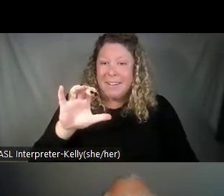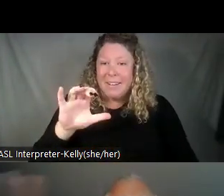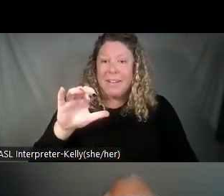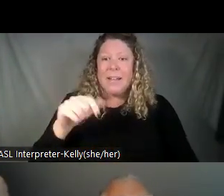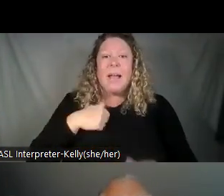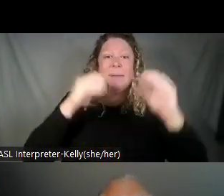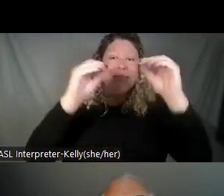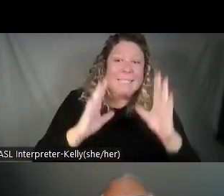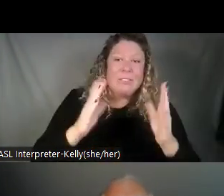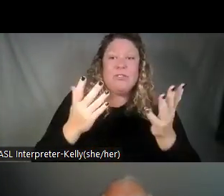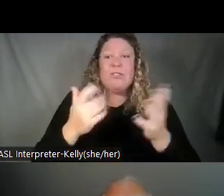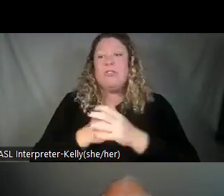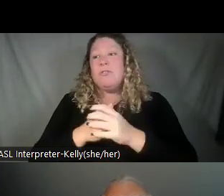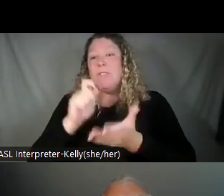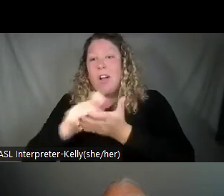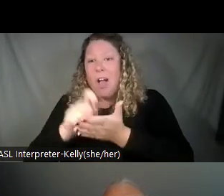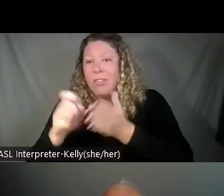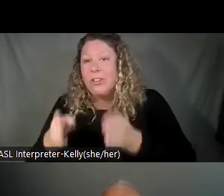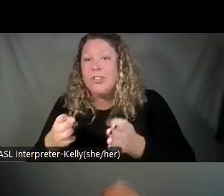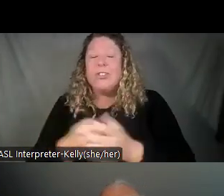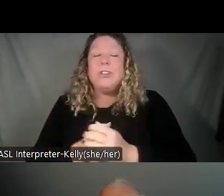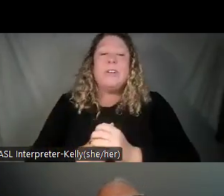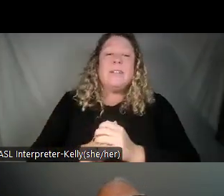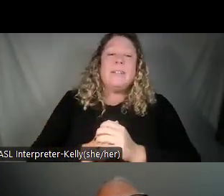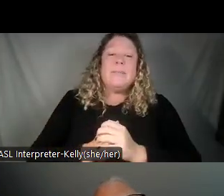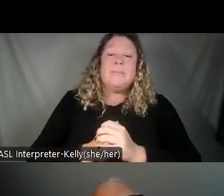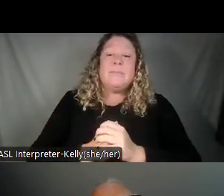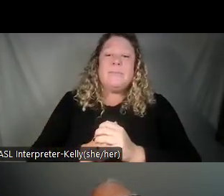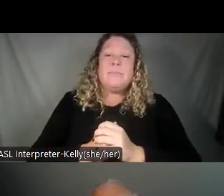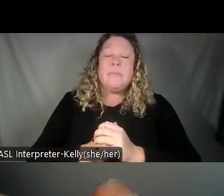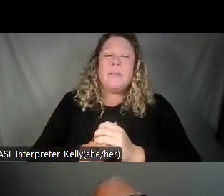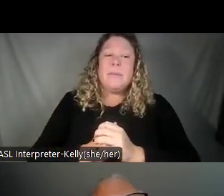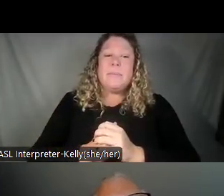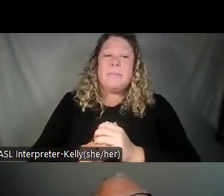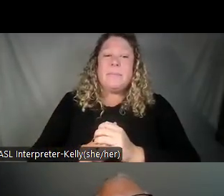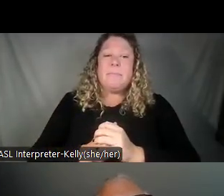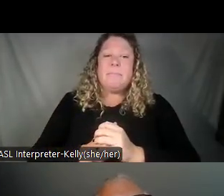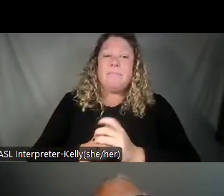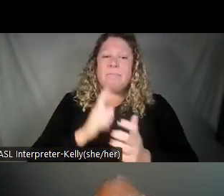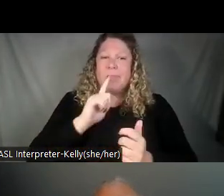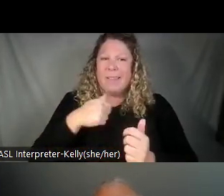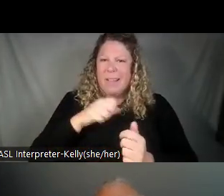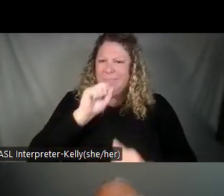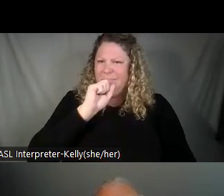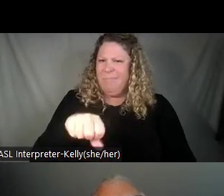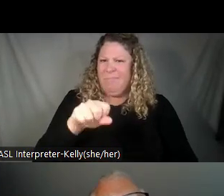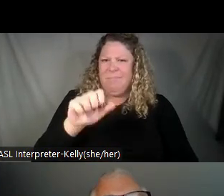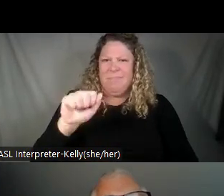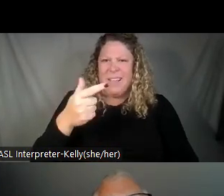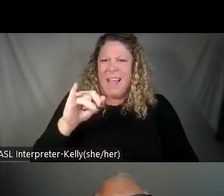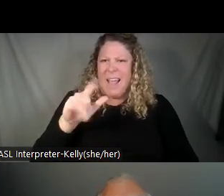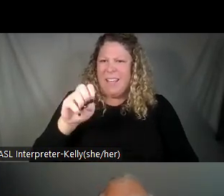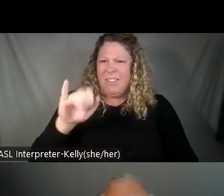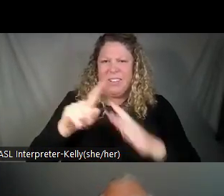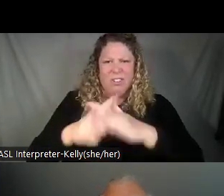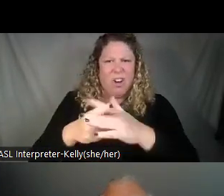teacher, professor, author. My love for Agile was really spurred a couple of years ago